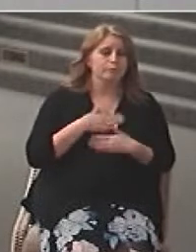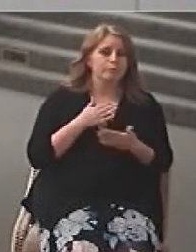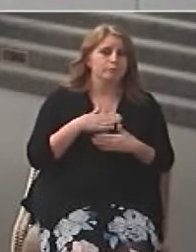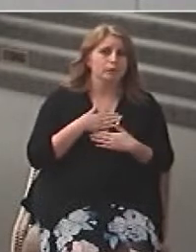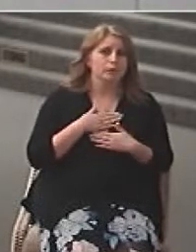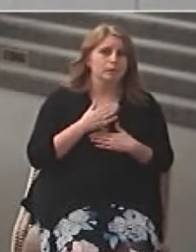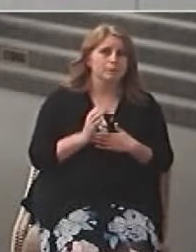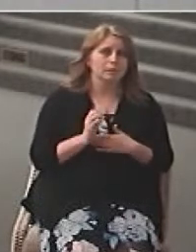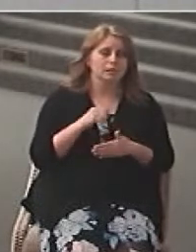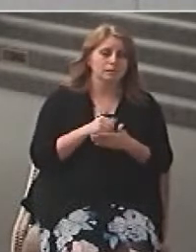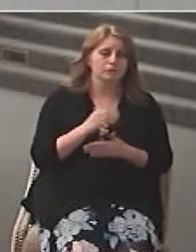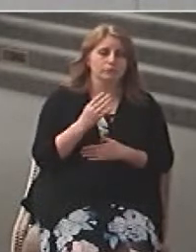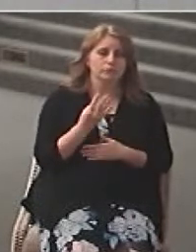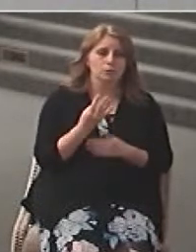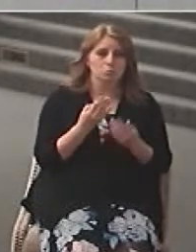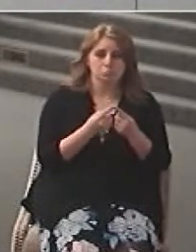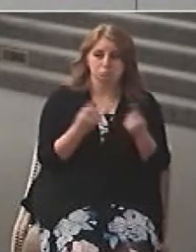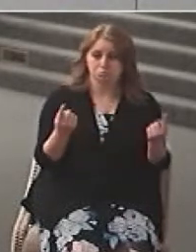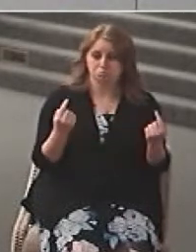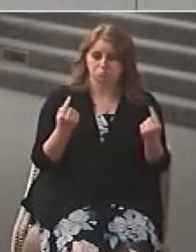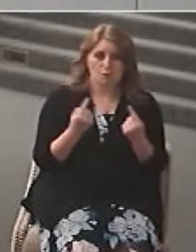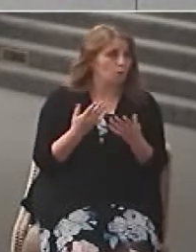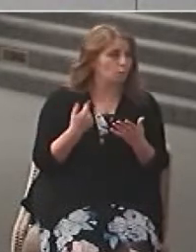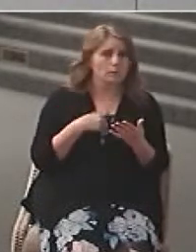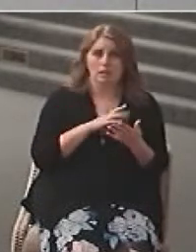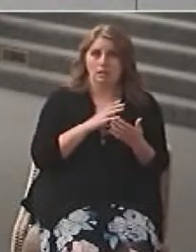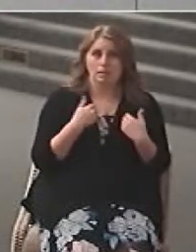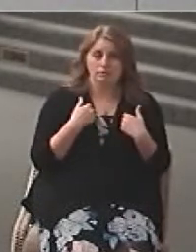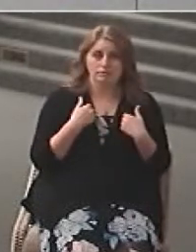being within the four walls with the people we have.